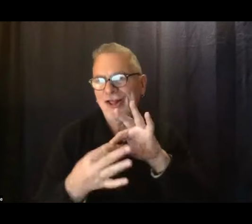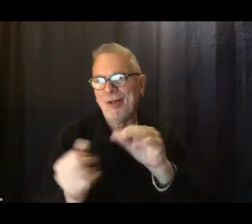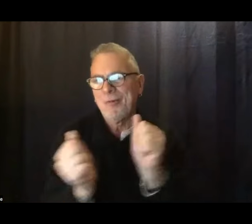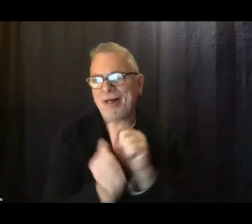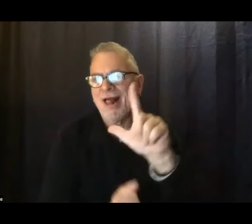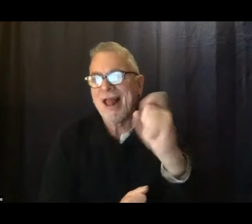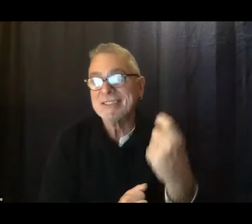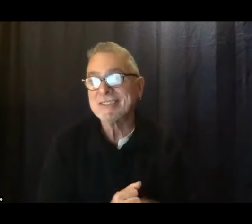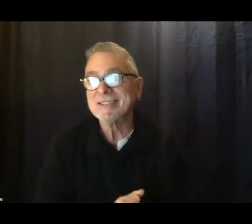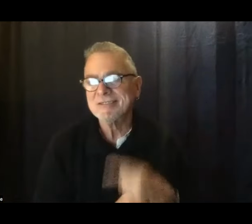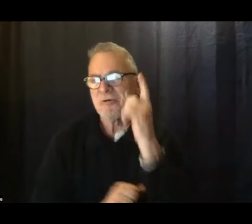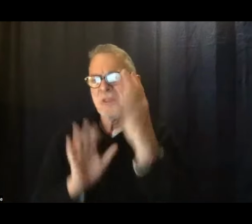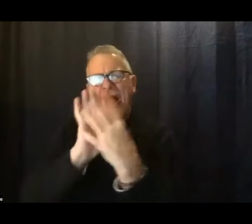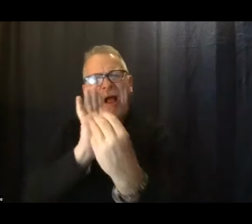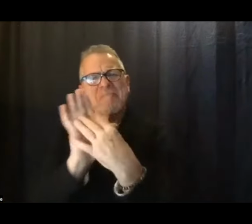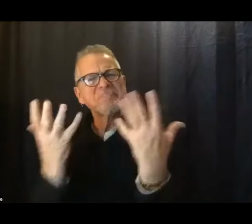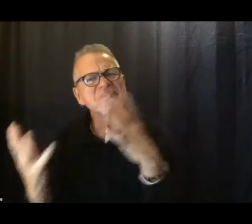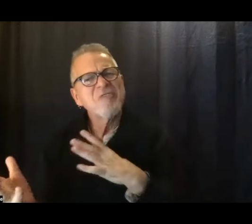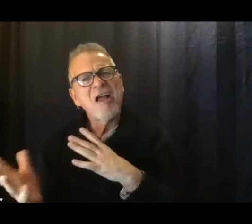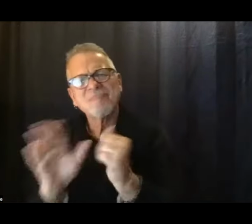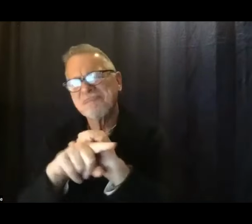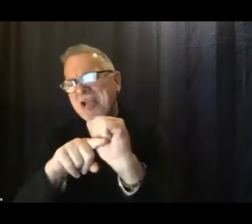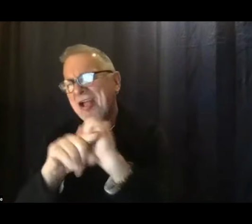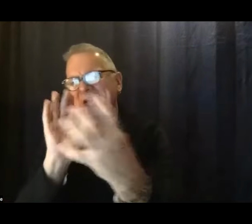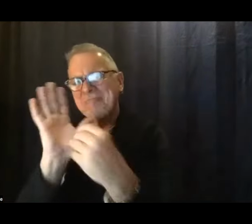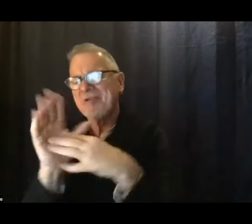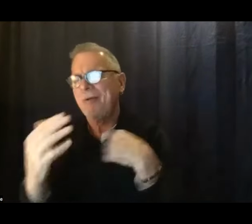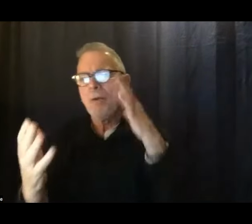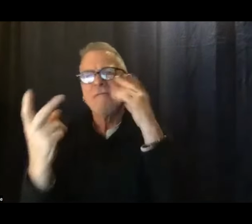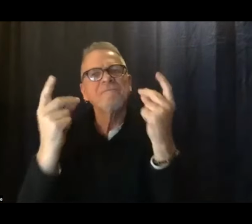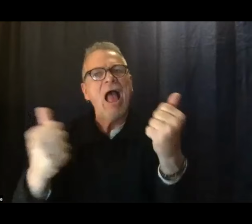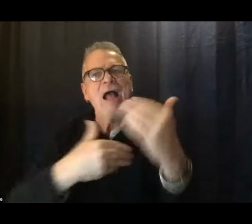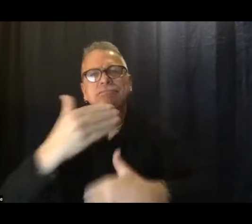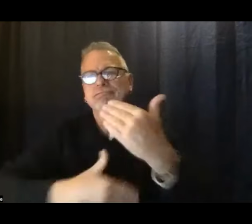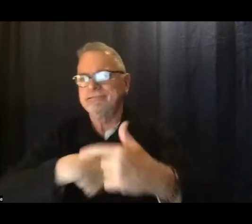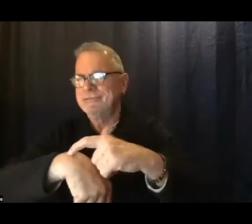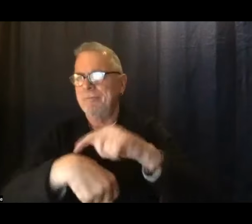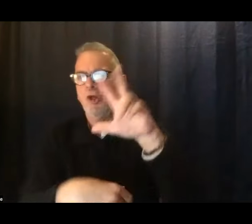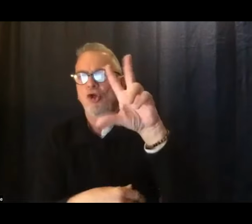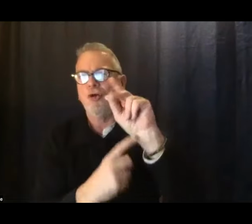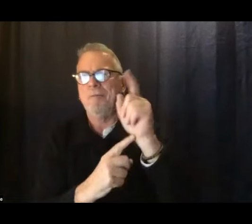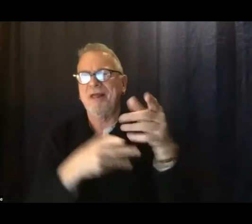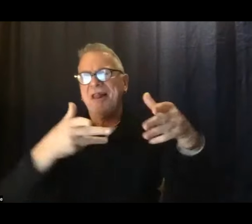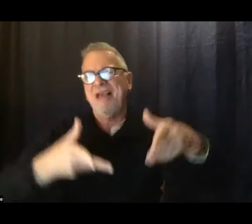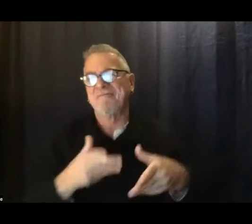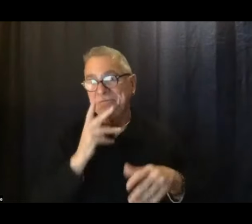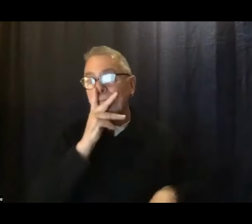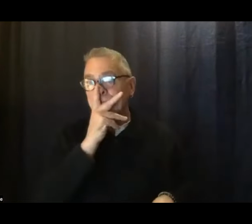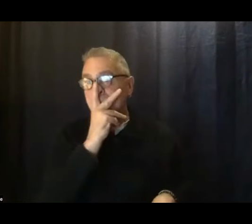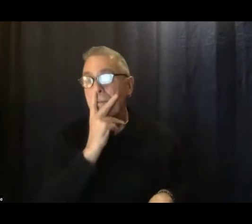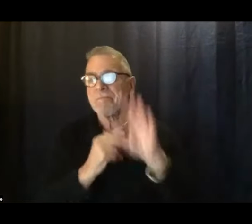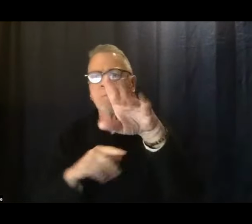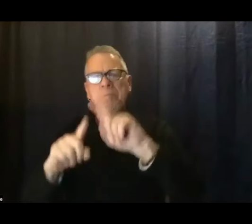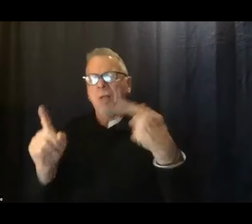Now, there's 2, 3, 4, 5 letters that can be utilized with lexicalized. And go ahead and copy me. I'm going to go through them pretty